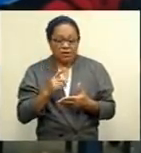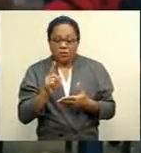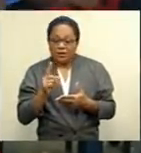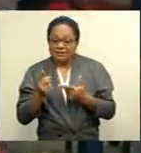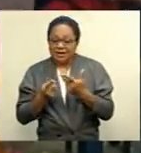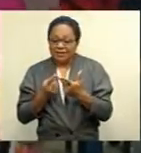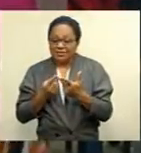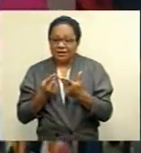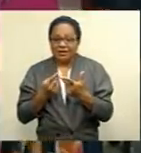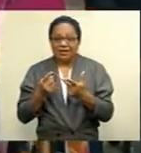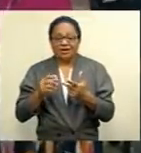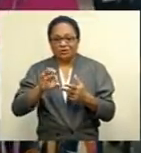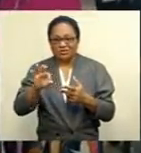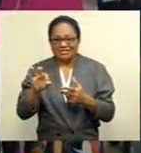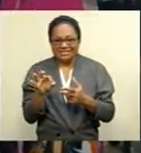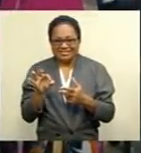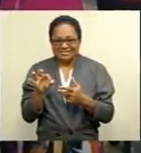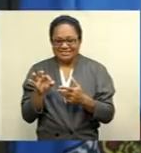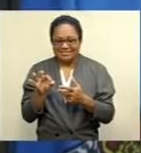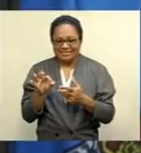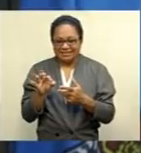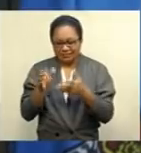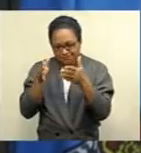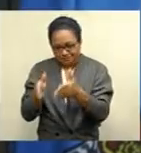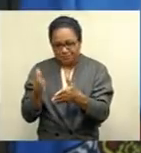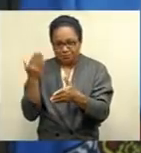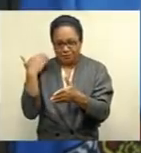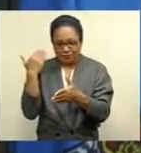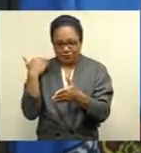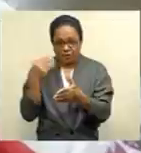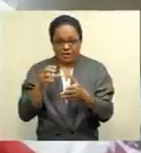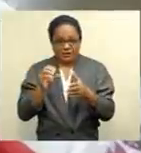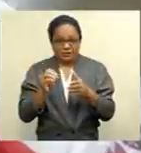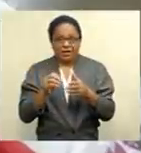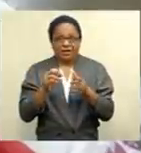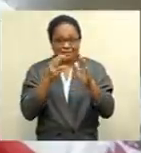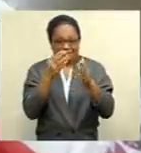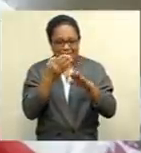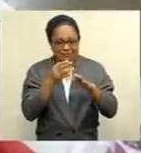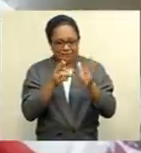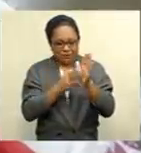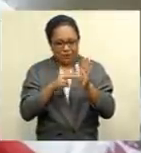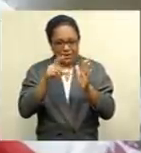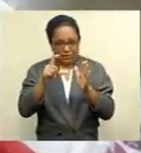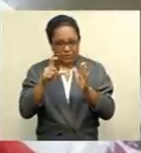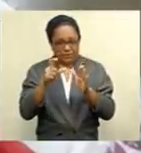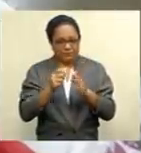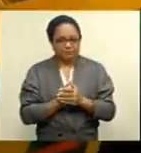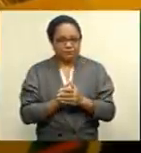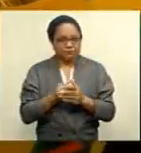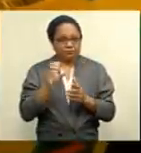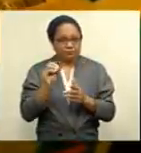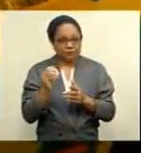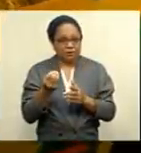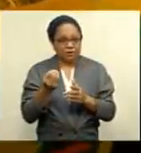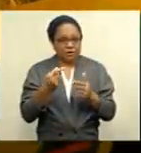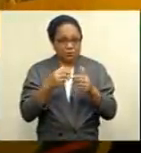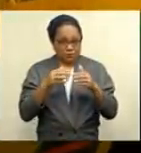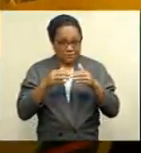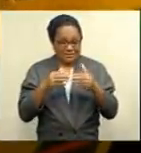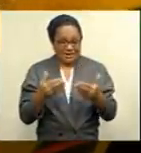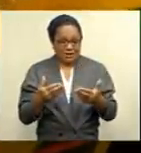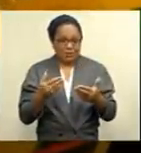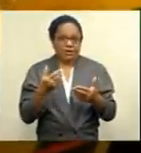New Caledonia. We have been able to introduce Fijian business, the Fijian business environment to a wide audience